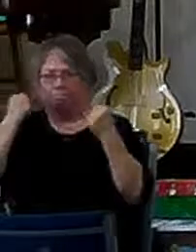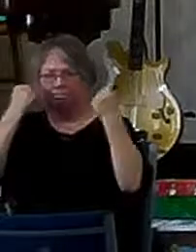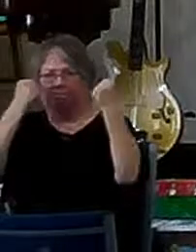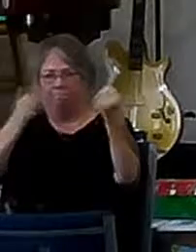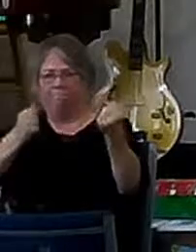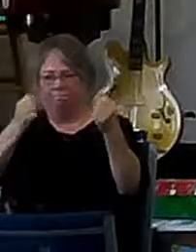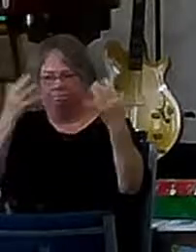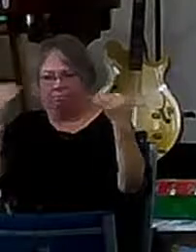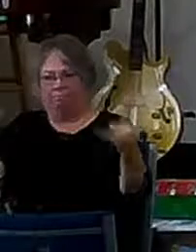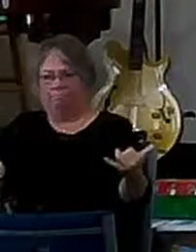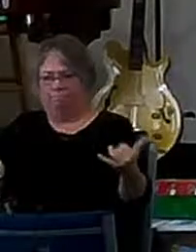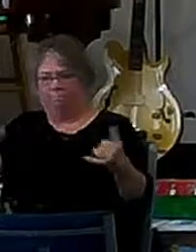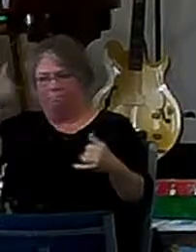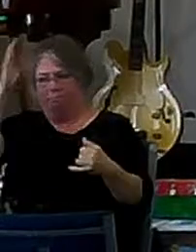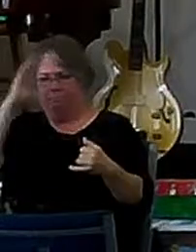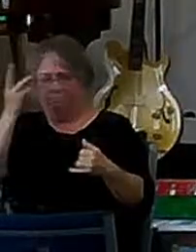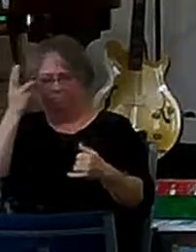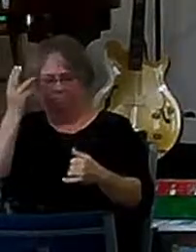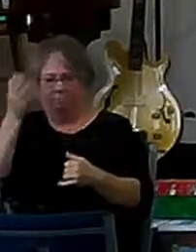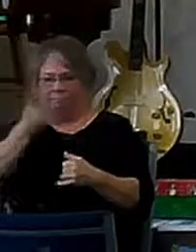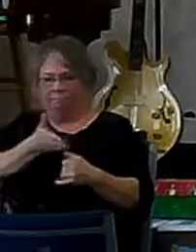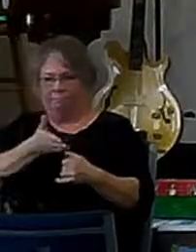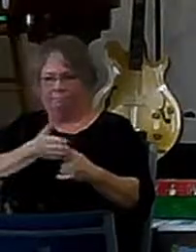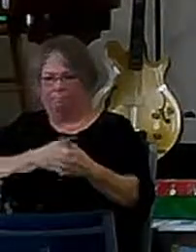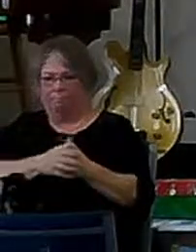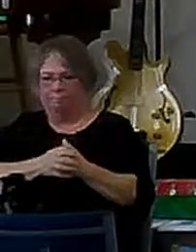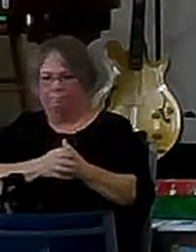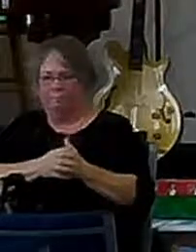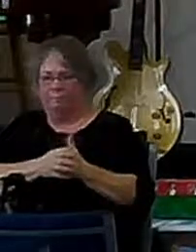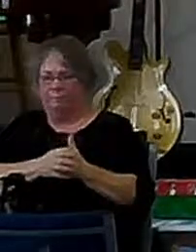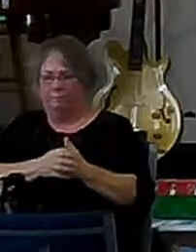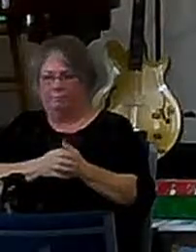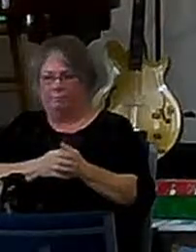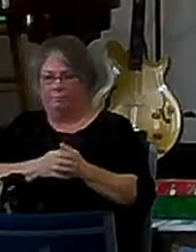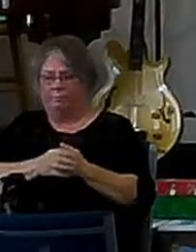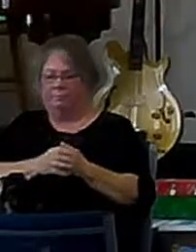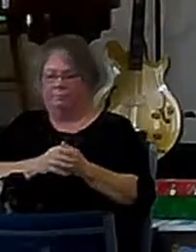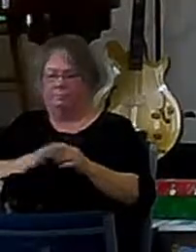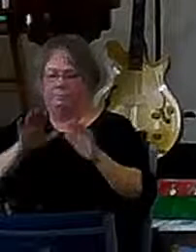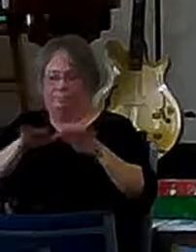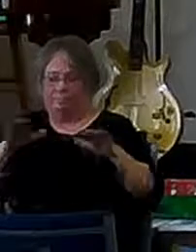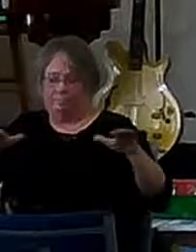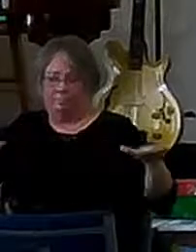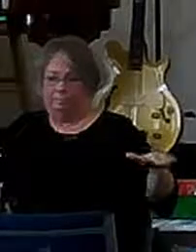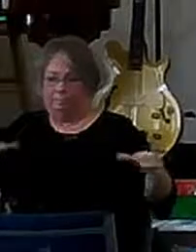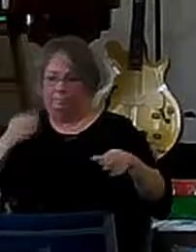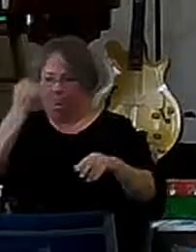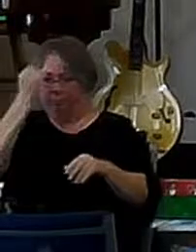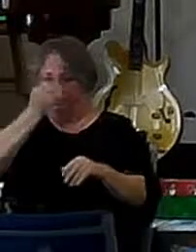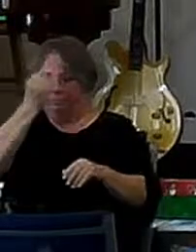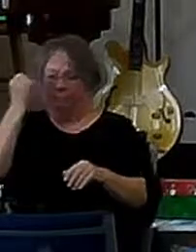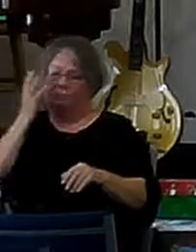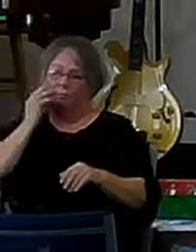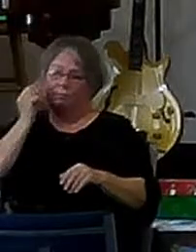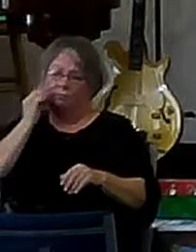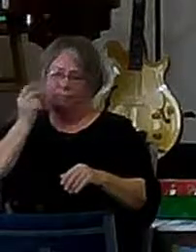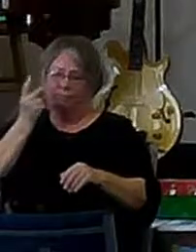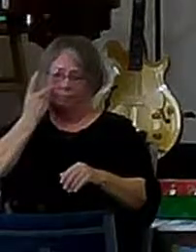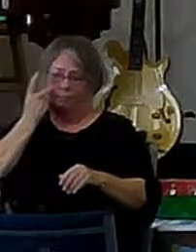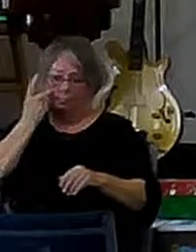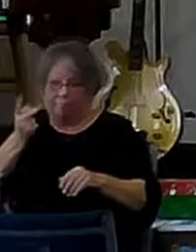of God was there. The children of Israel experienced this. They saw